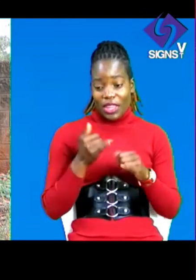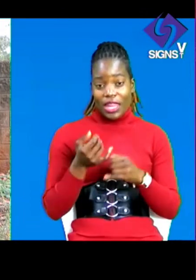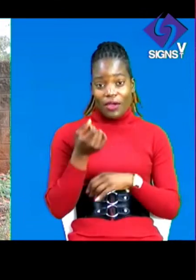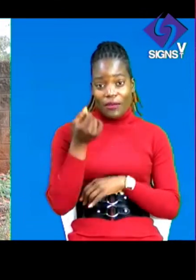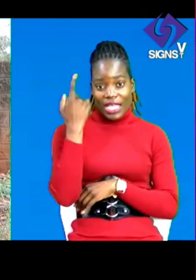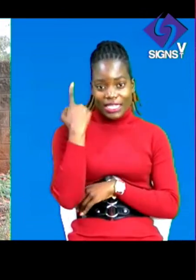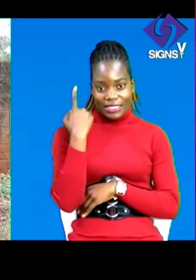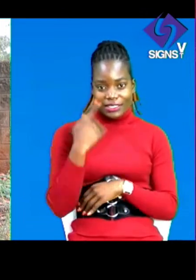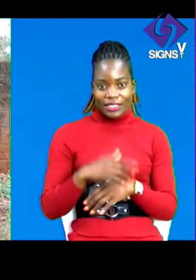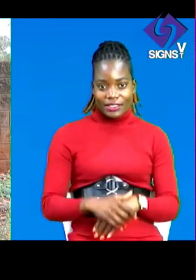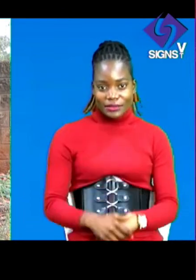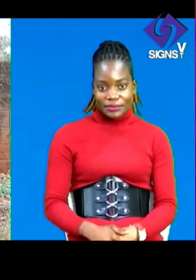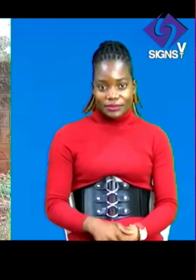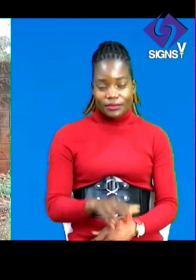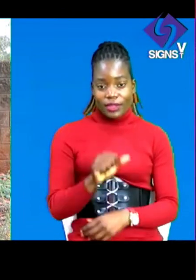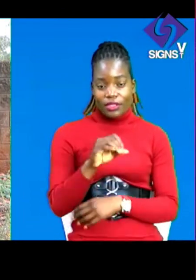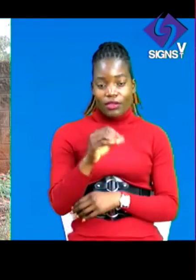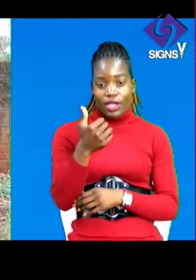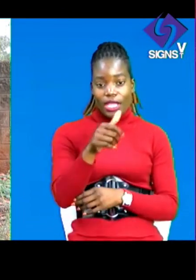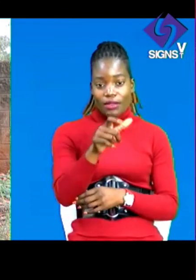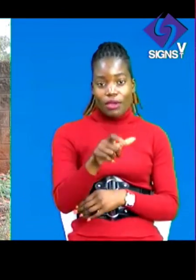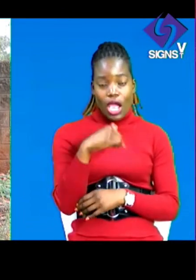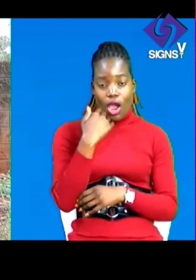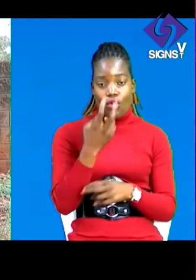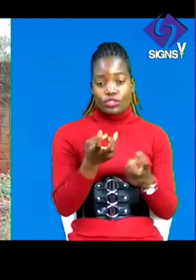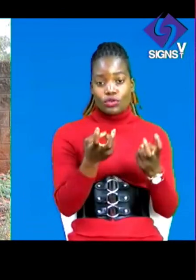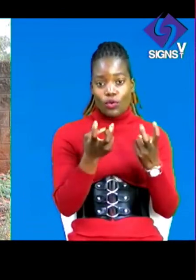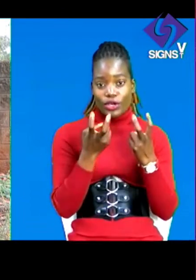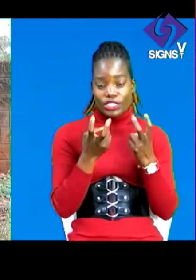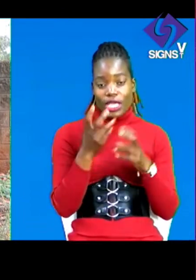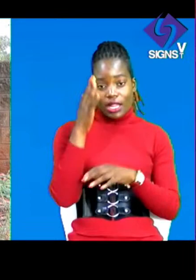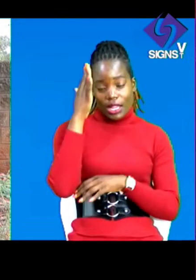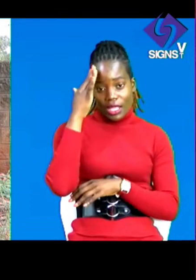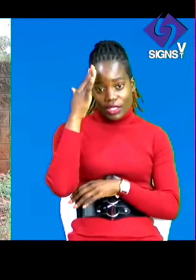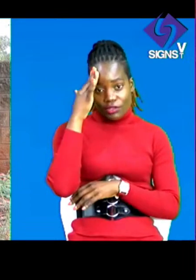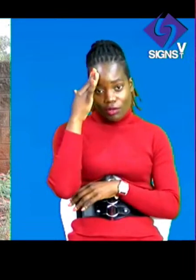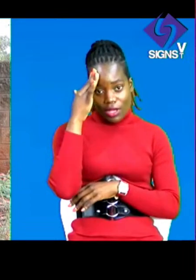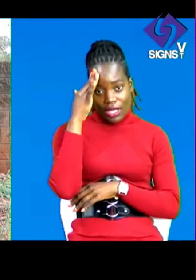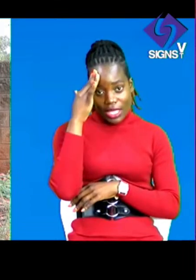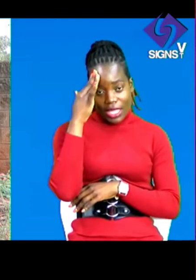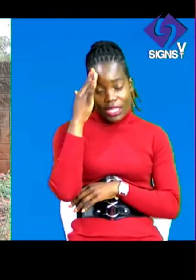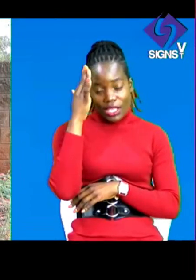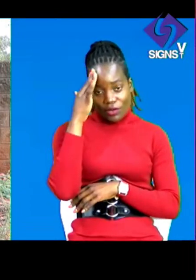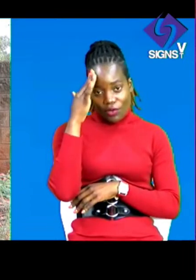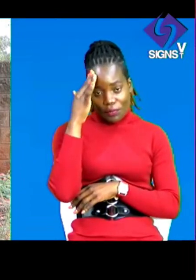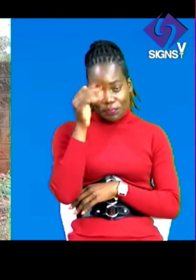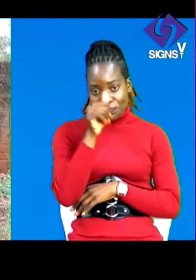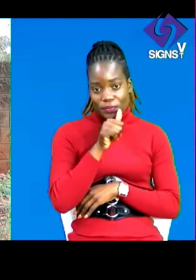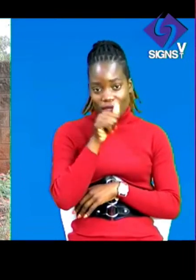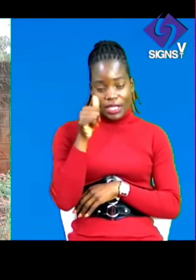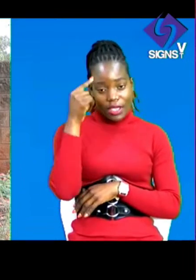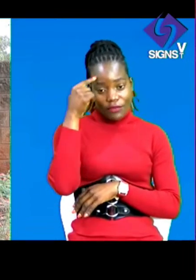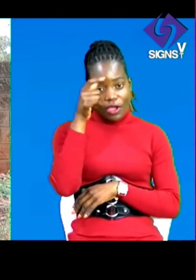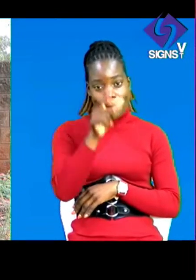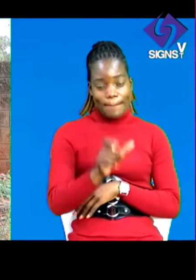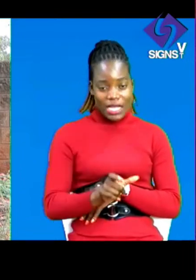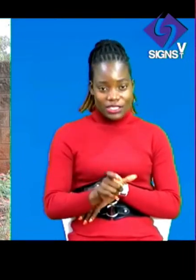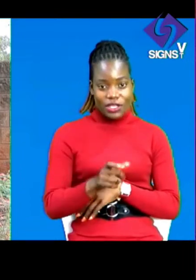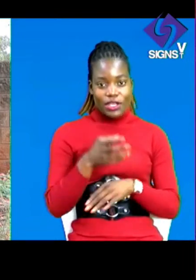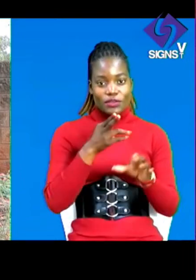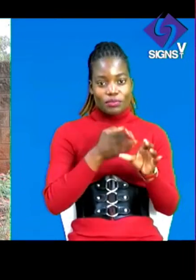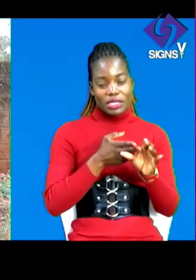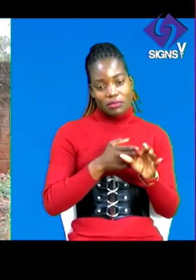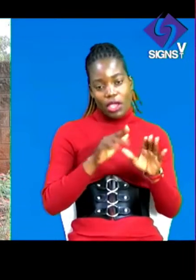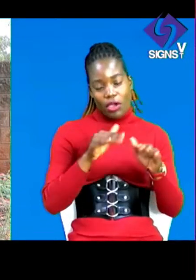understand. So anyone who is watching there, at least they now know the secret that for you to make it as a